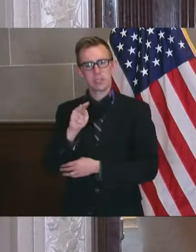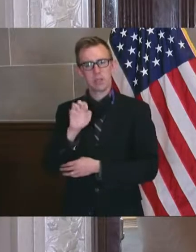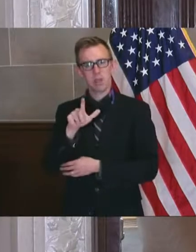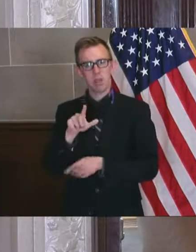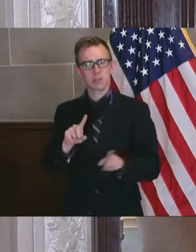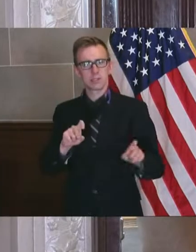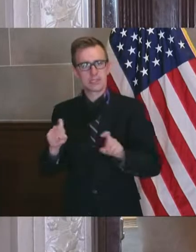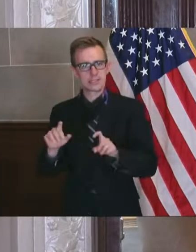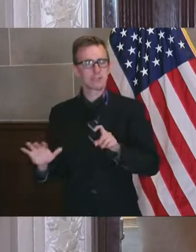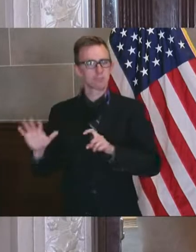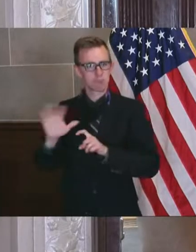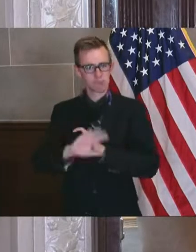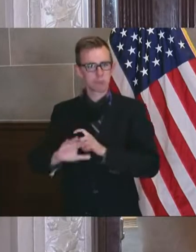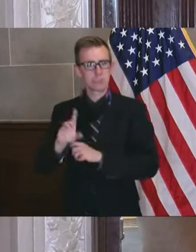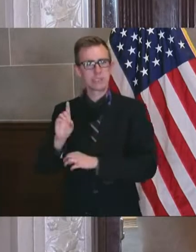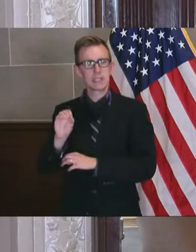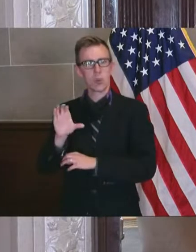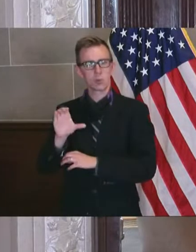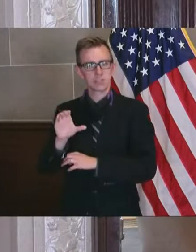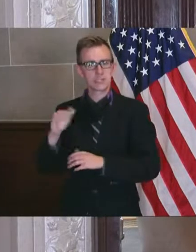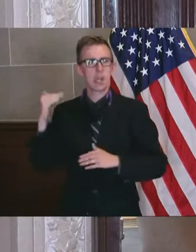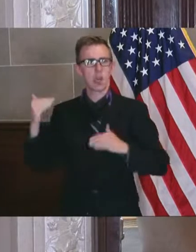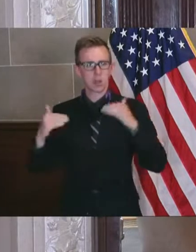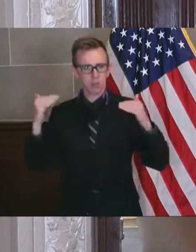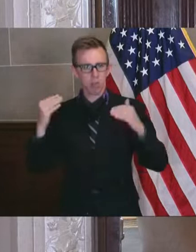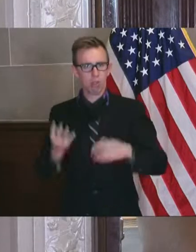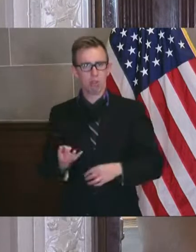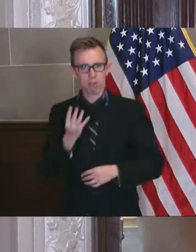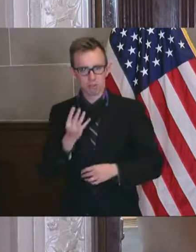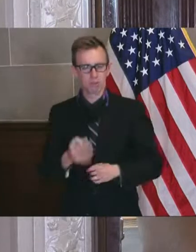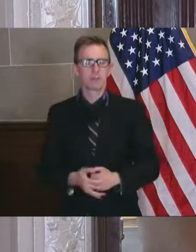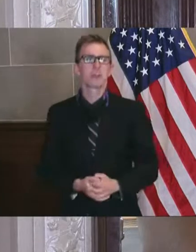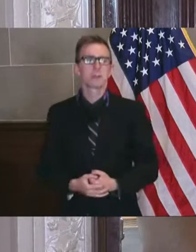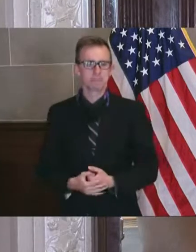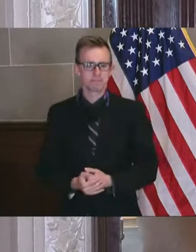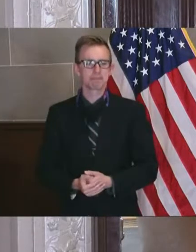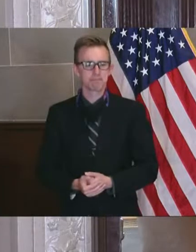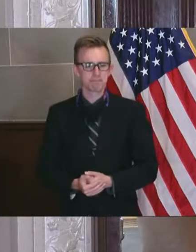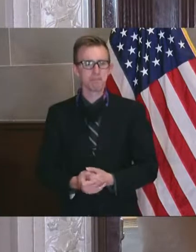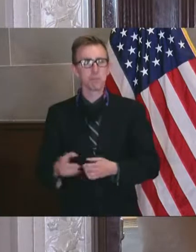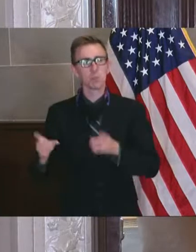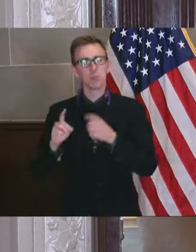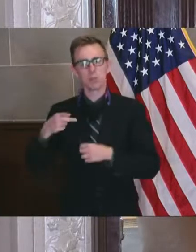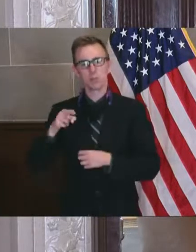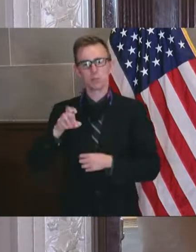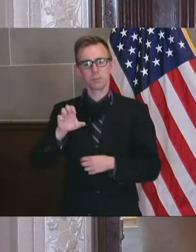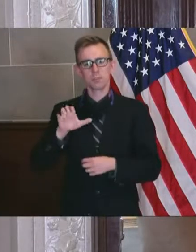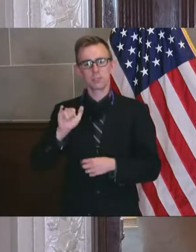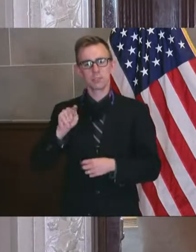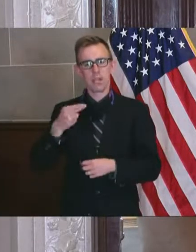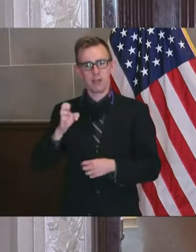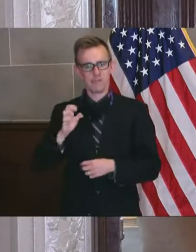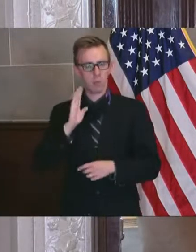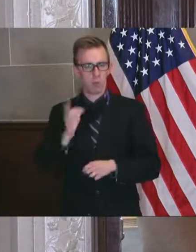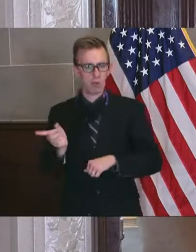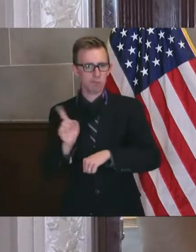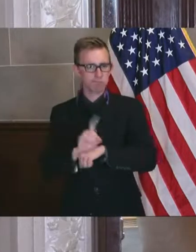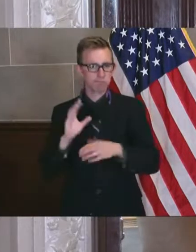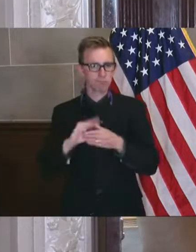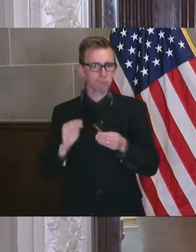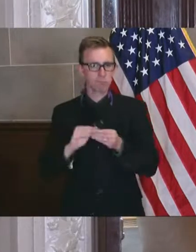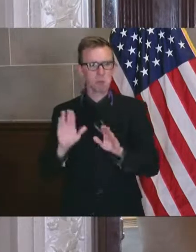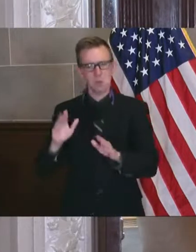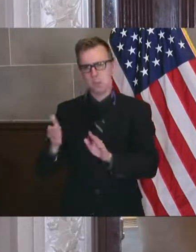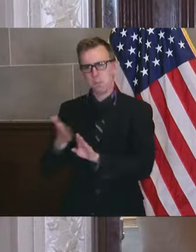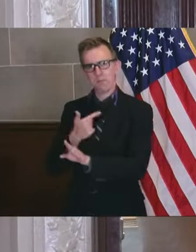Missouri Department of Corrections adult institutions. Director Pritzker is here today to give us an update on that, but